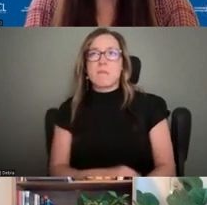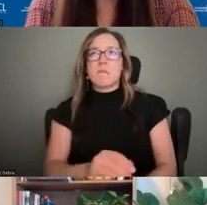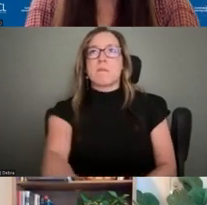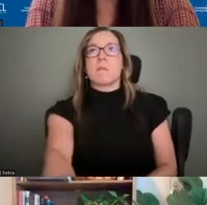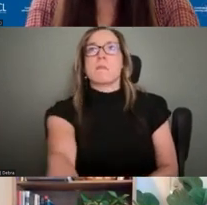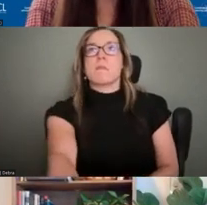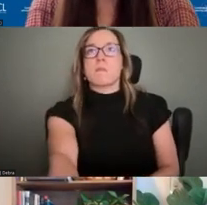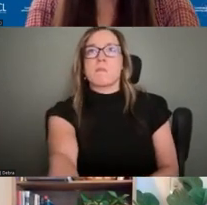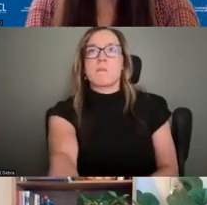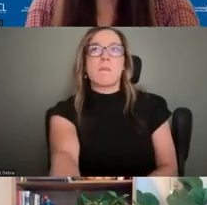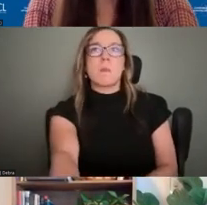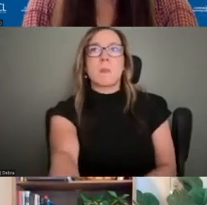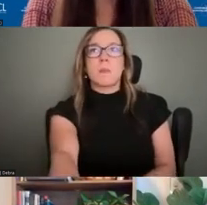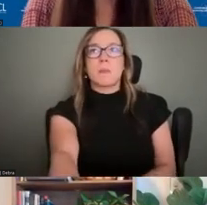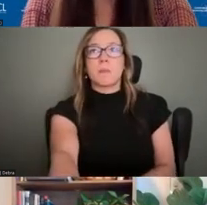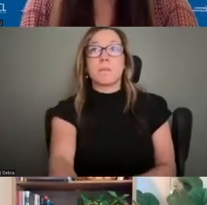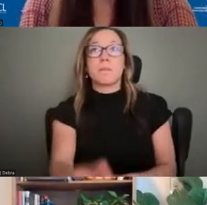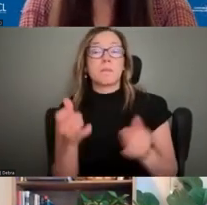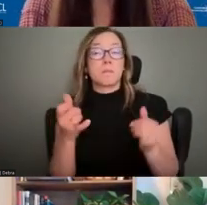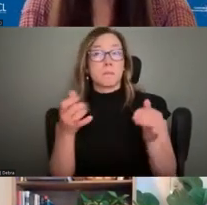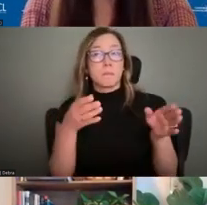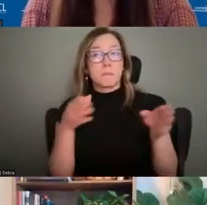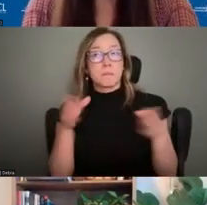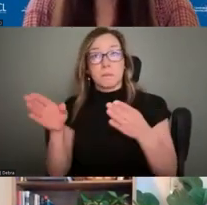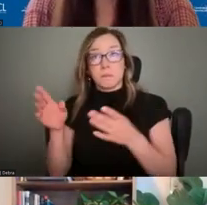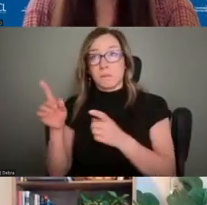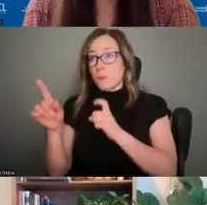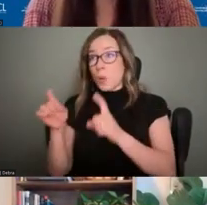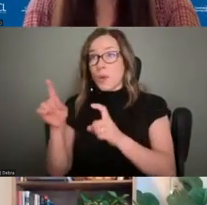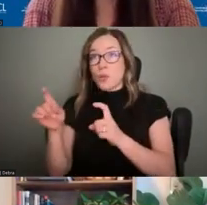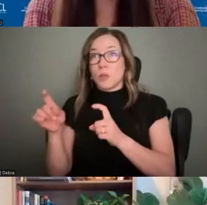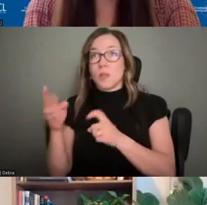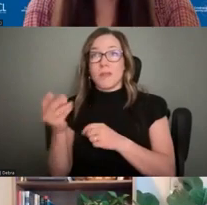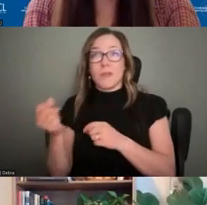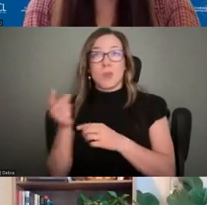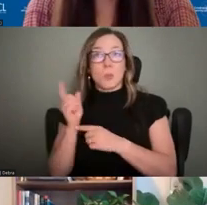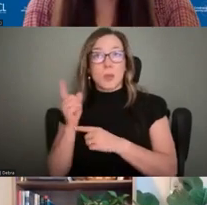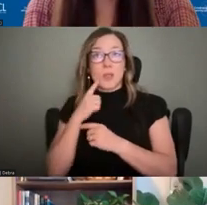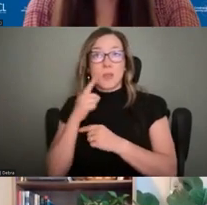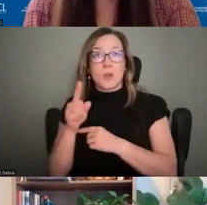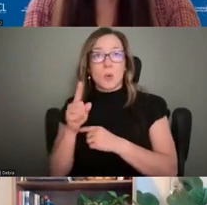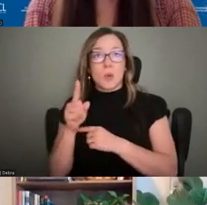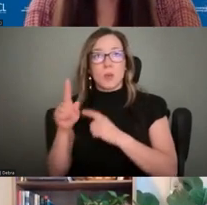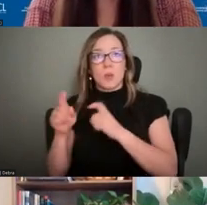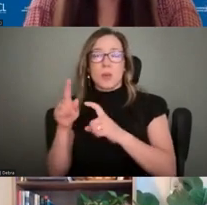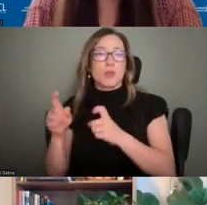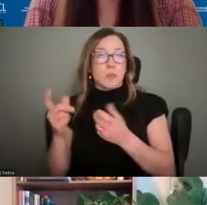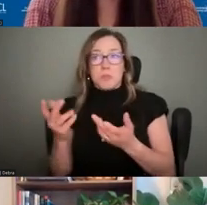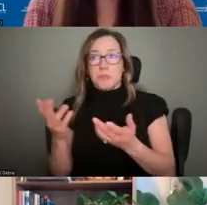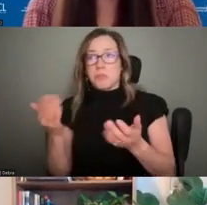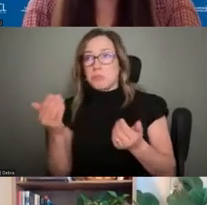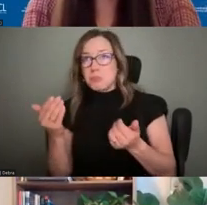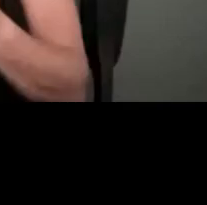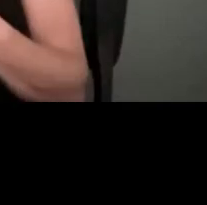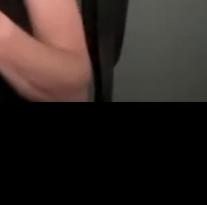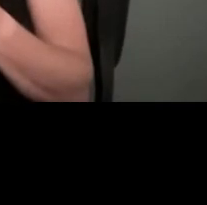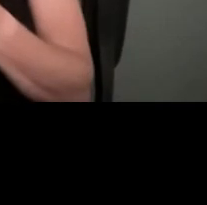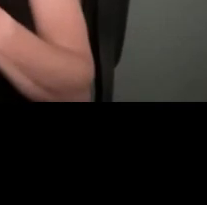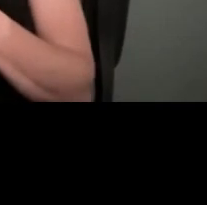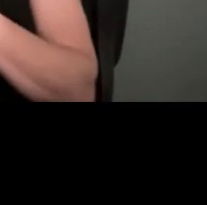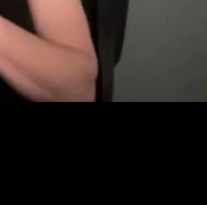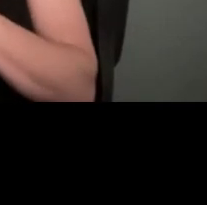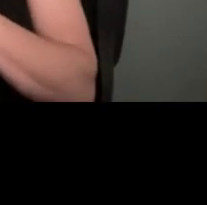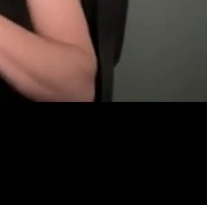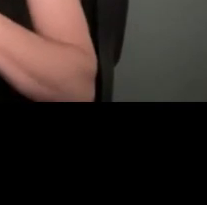think we will pivot to some questions. I believe we have a few minutes for questions, so please keep them coming in the Q&A box